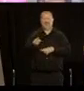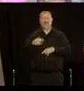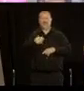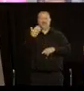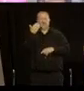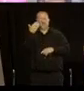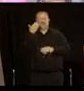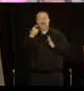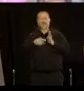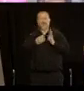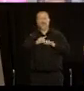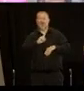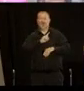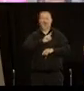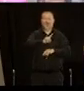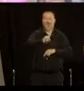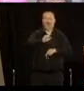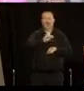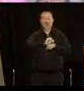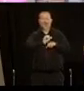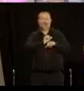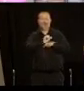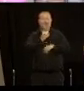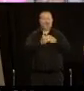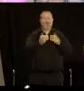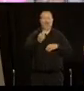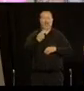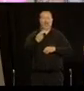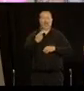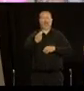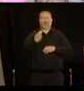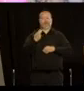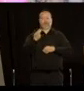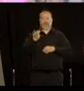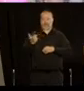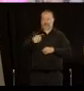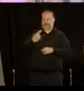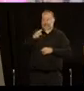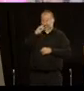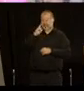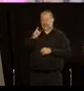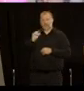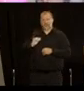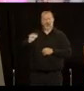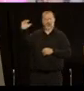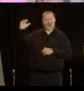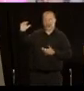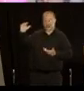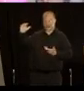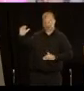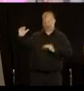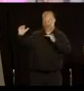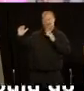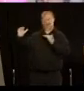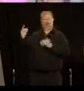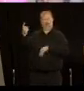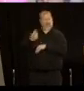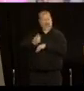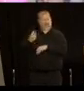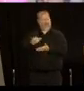would go to work and come back, and I'd swear one of my kids was taller. Literally they grew that